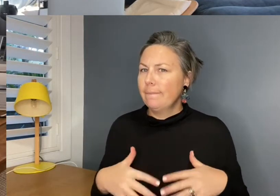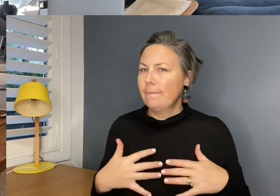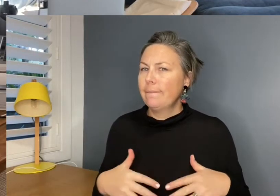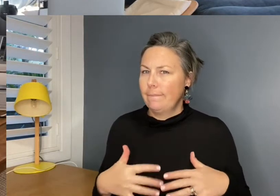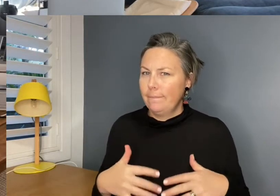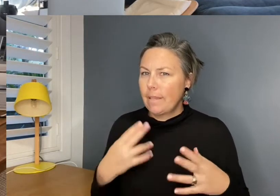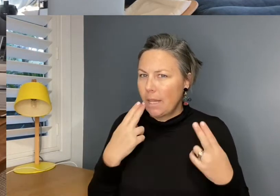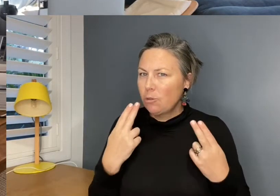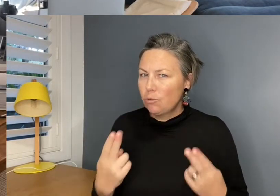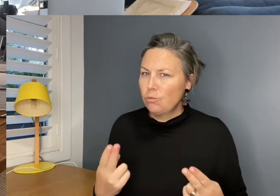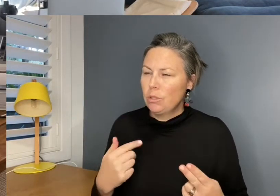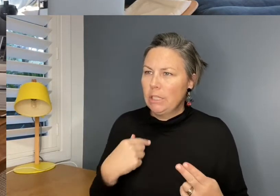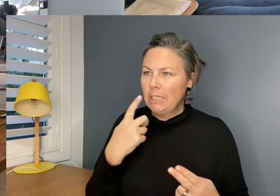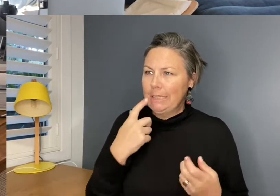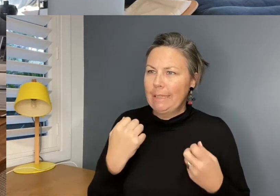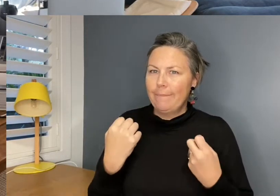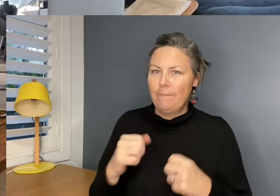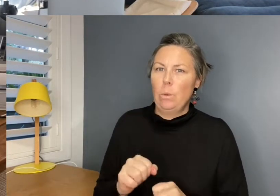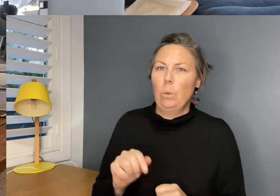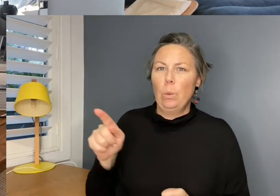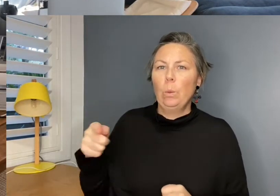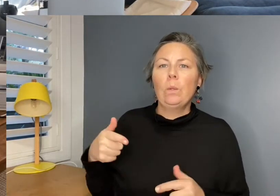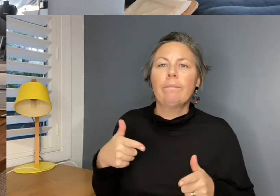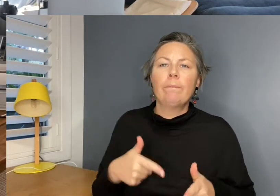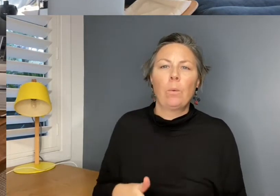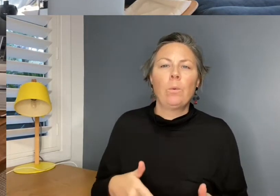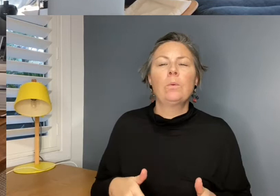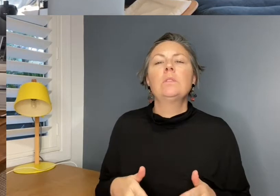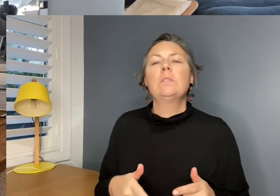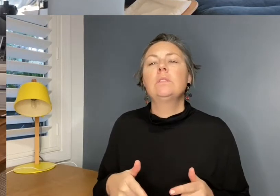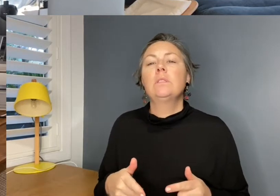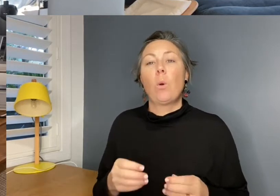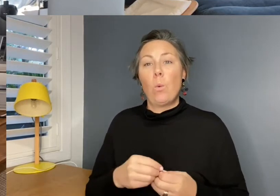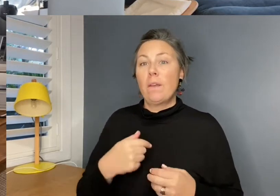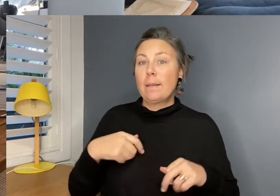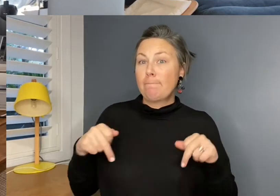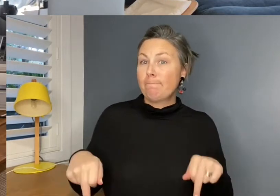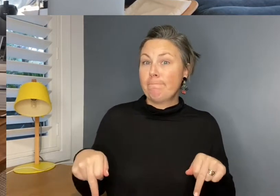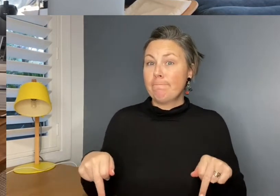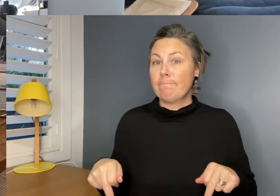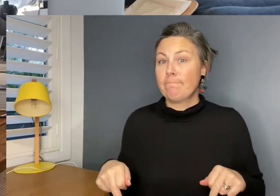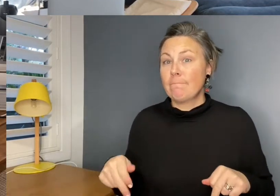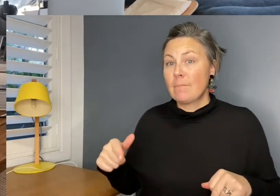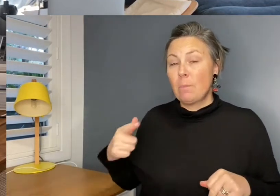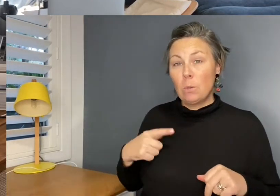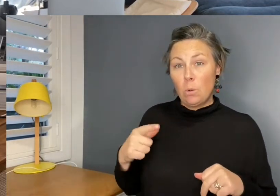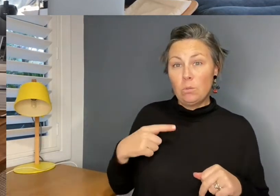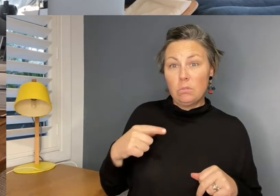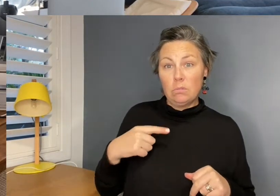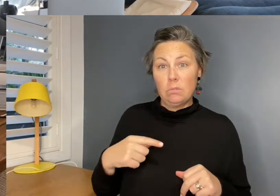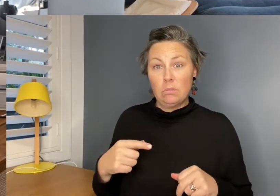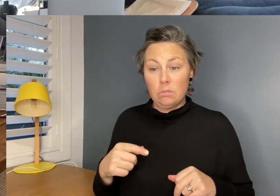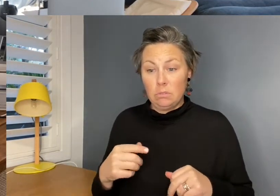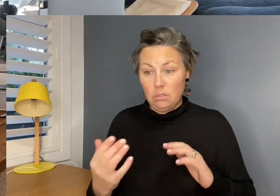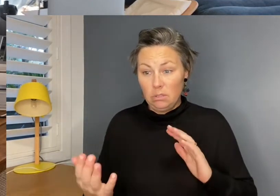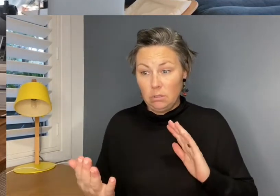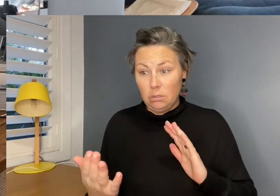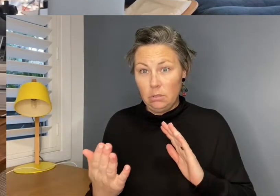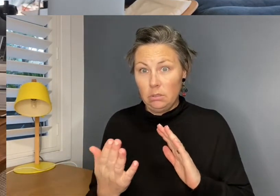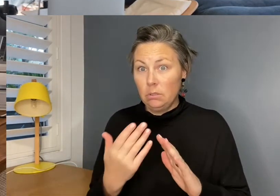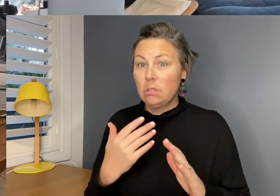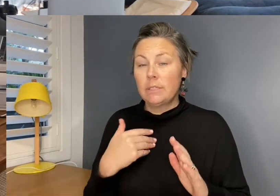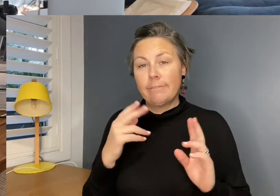and wanted to avoid being induced if I could. And I really had to stick to my guns, because once it got to the point where I